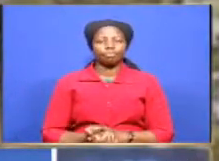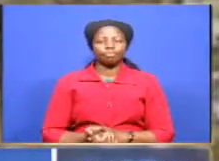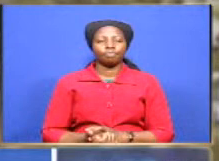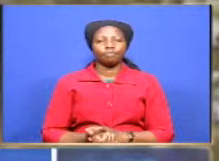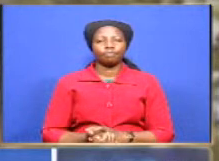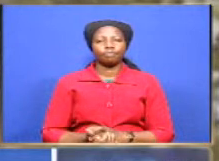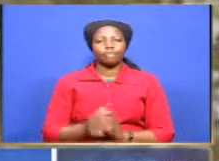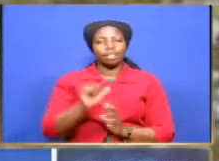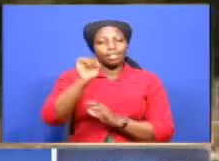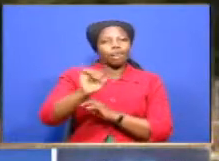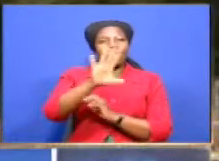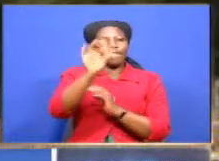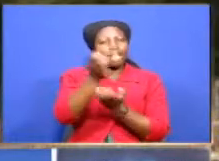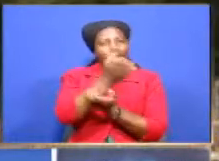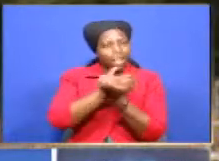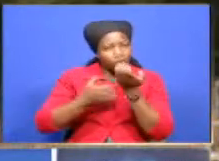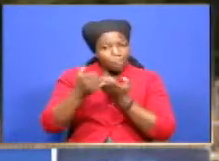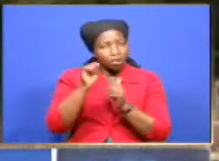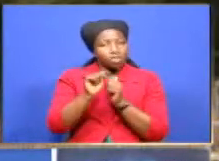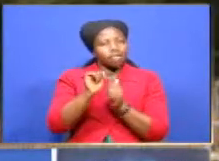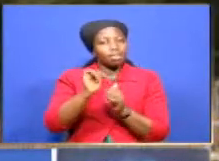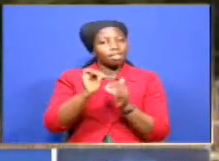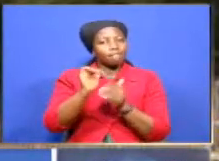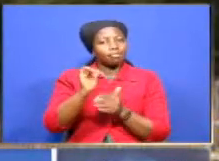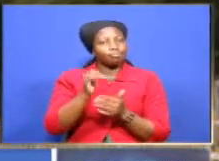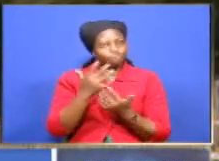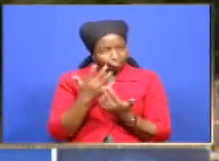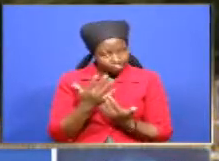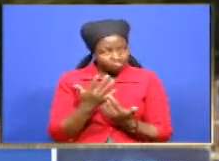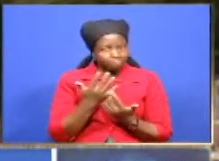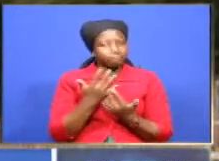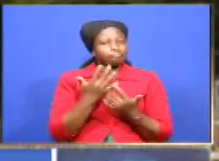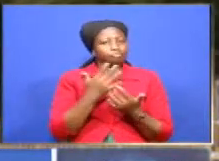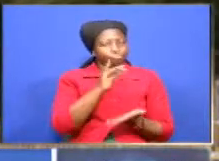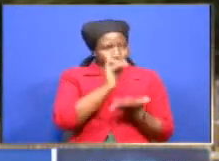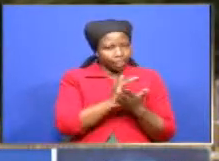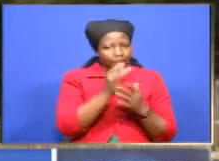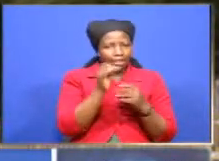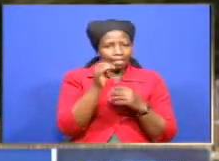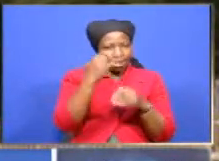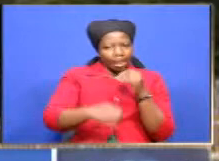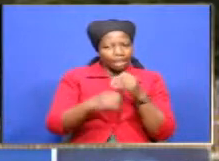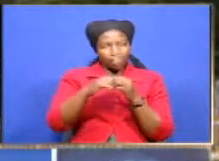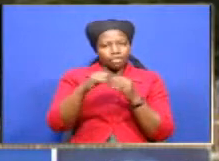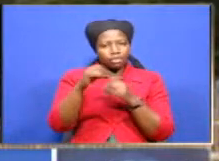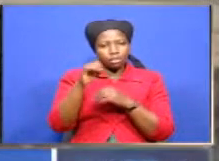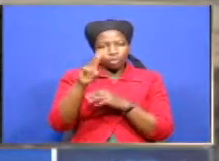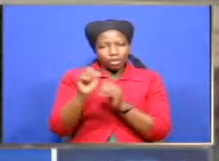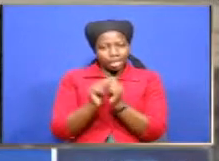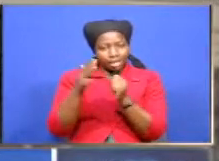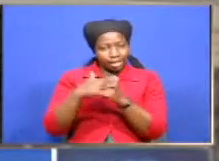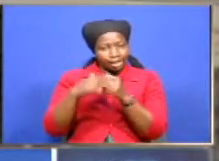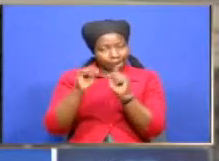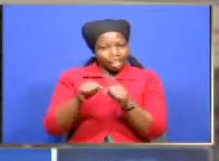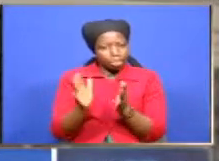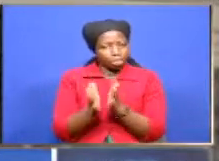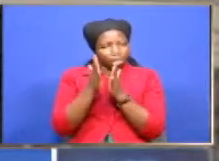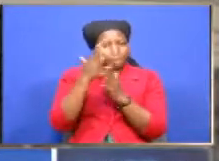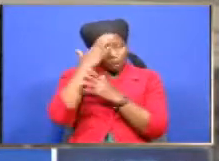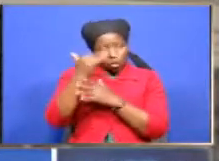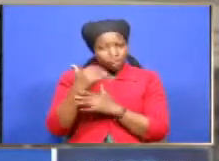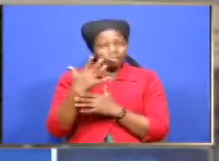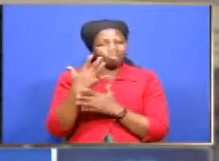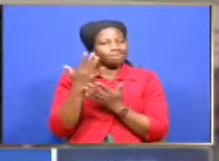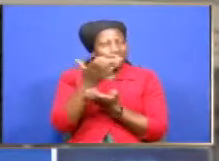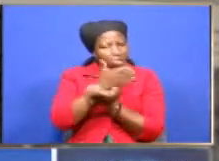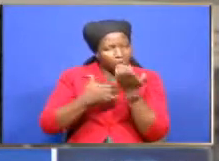South Africa's economy, which already slipped into a recession at the end of 2019, could contract by double digits this year due to the sudden halt in